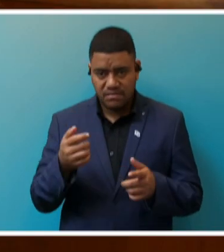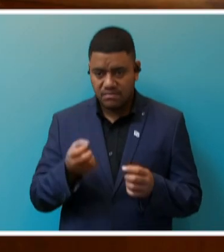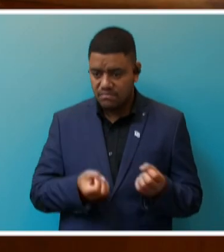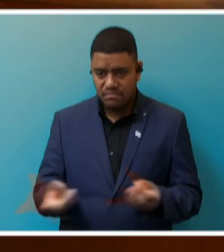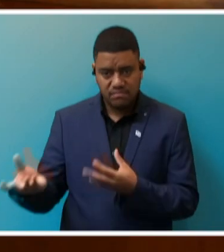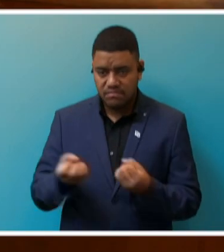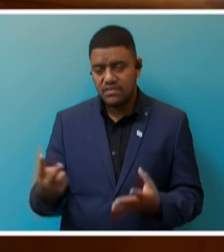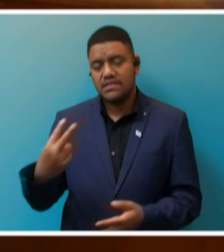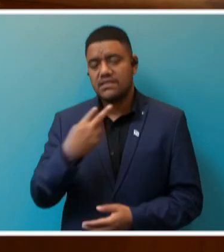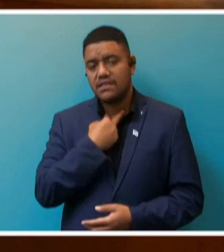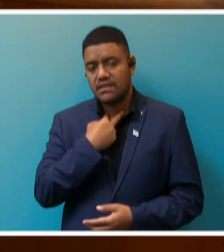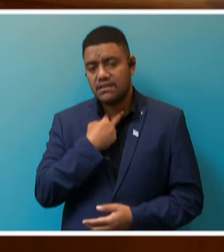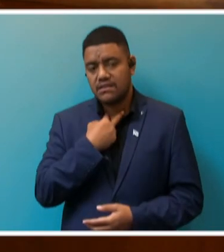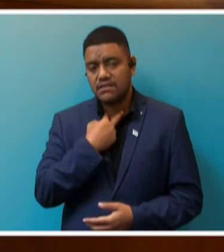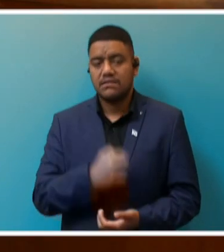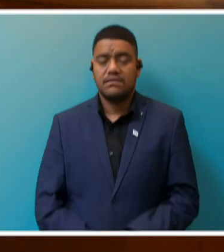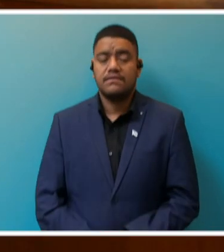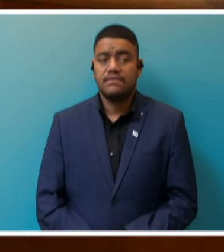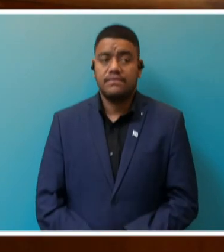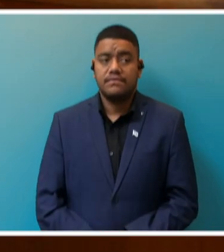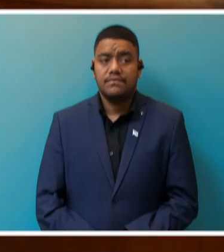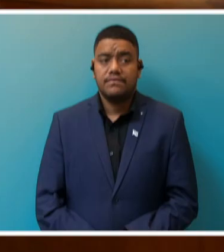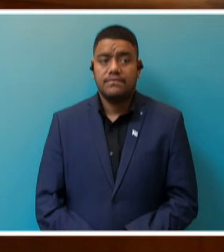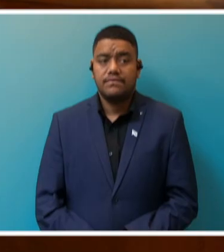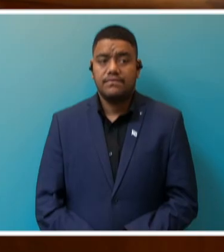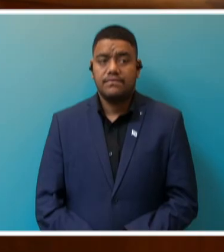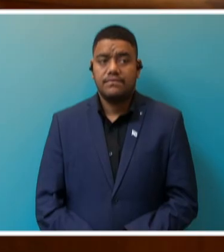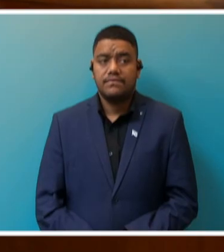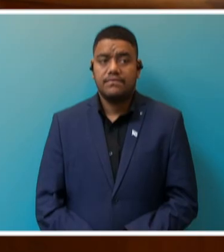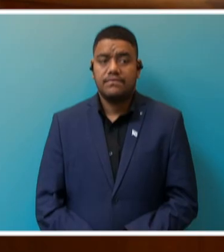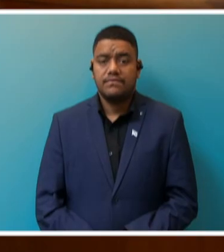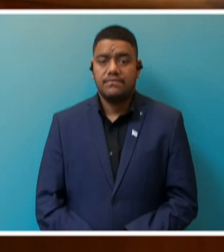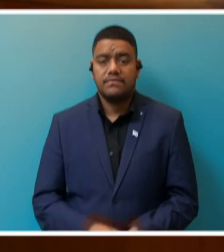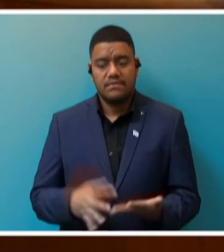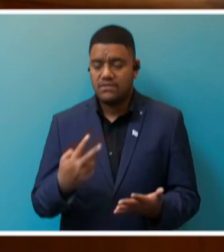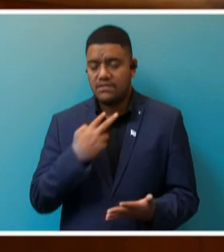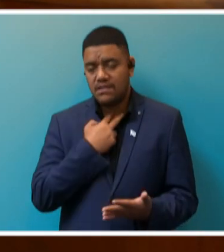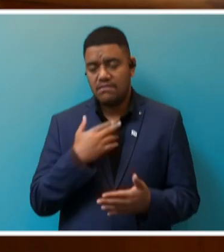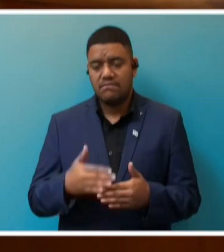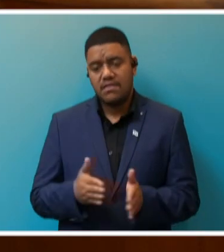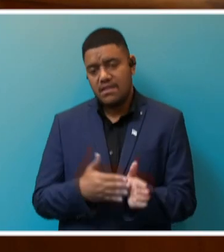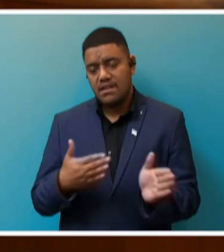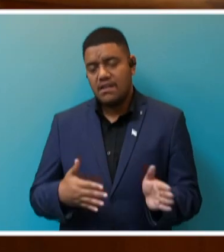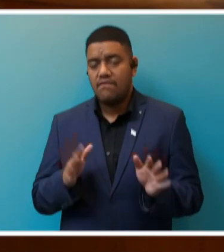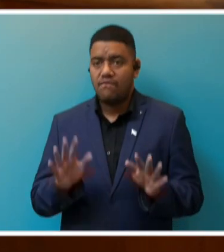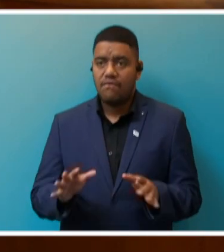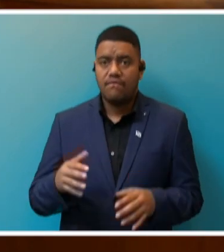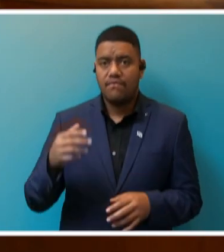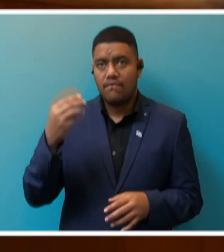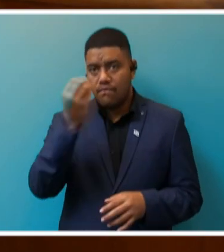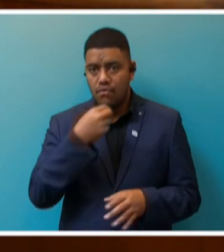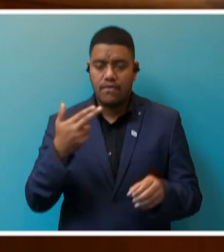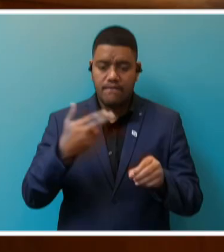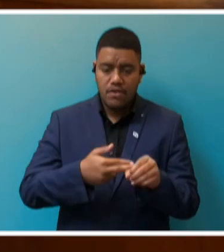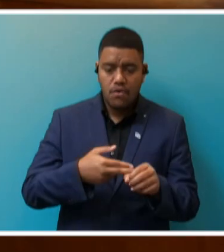supply of critical goods are affected. Food, fuel,